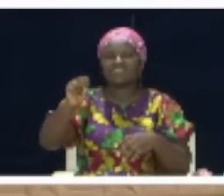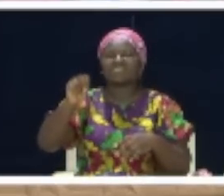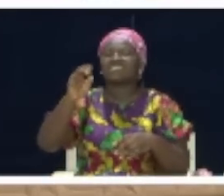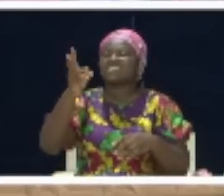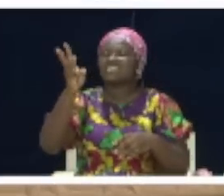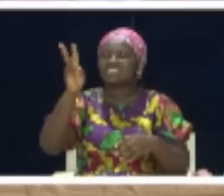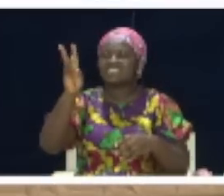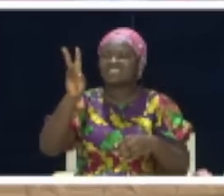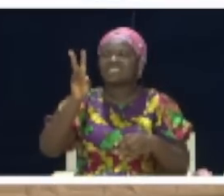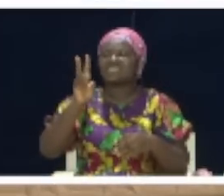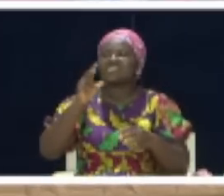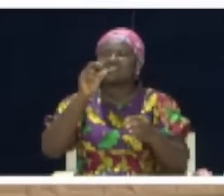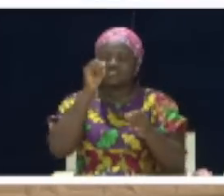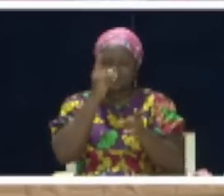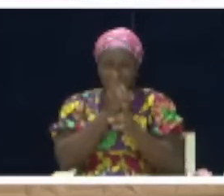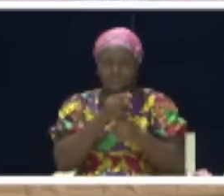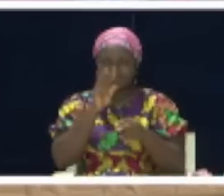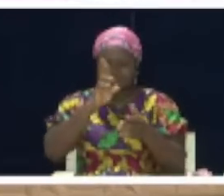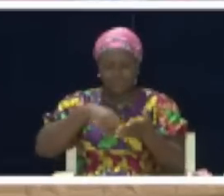and just read